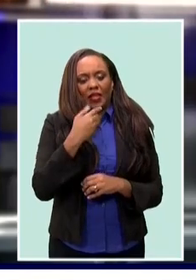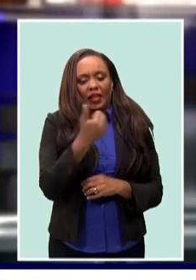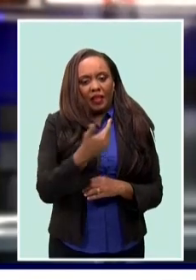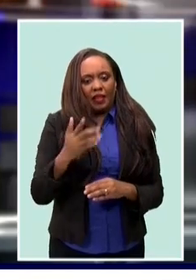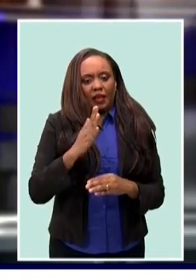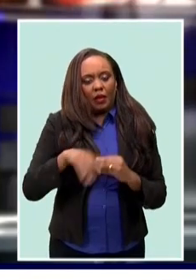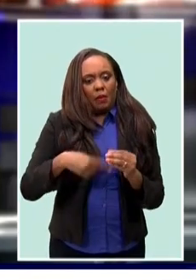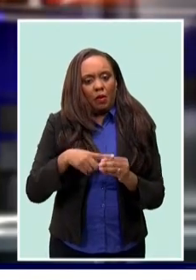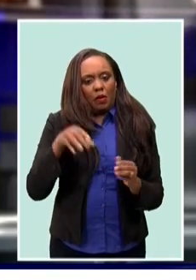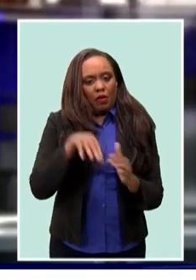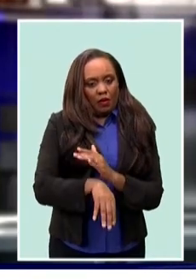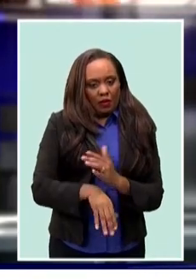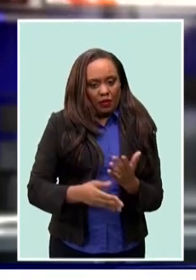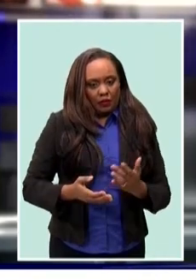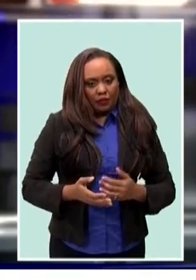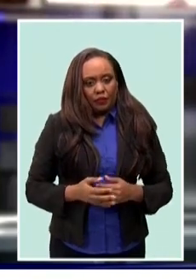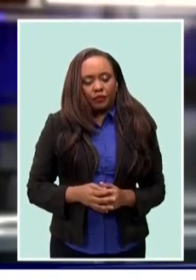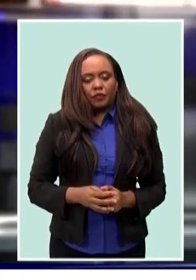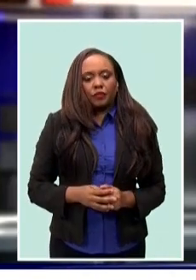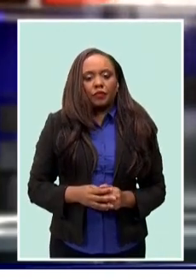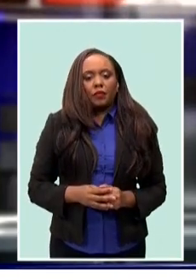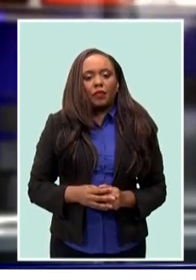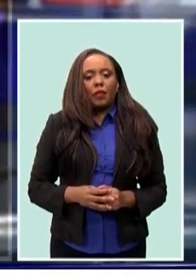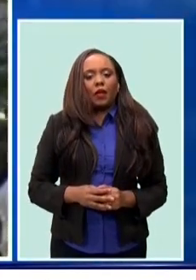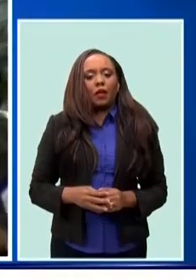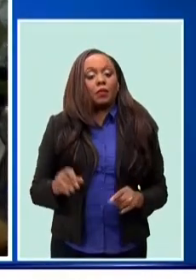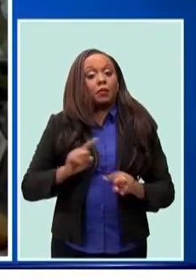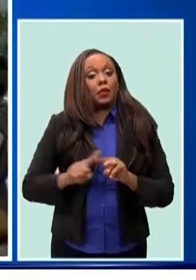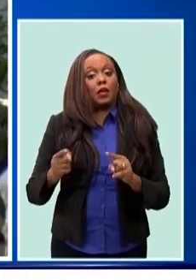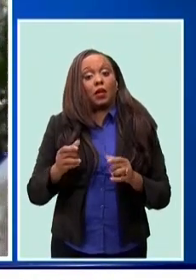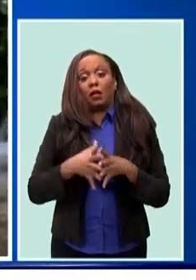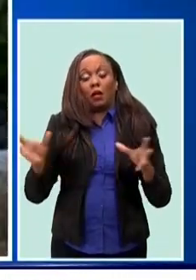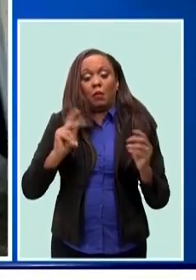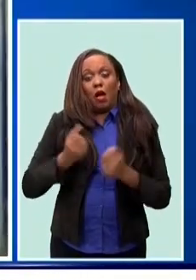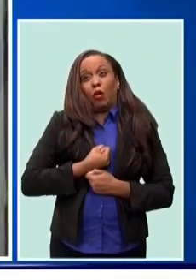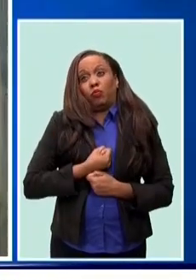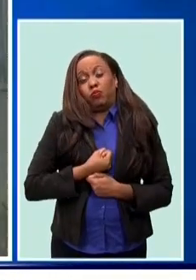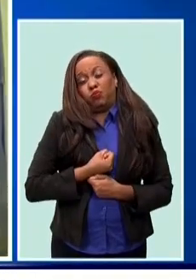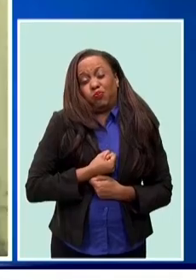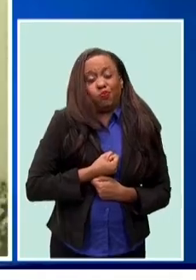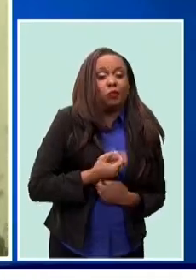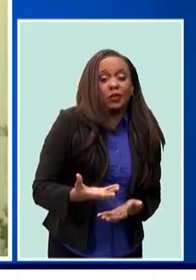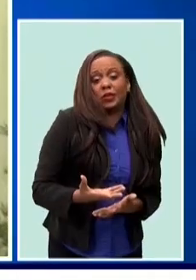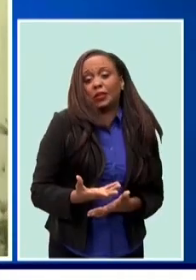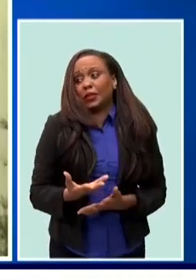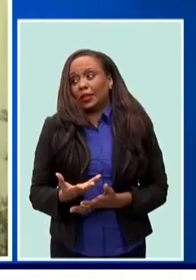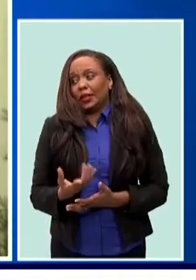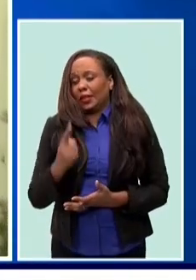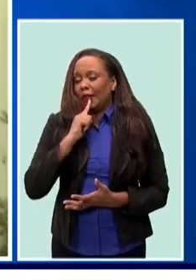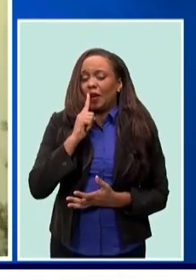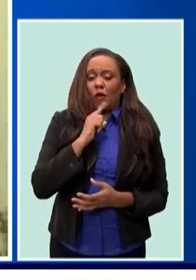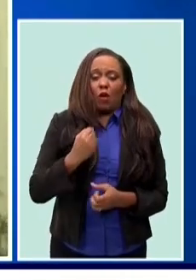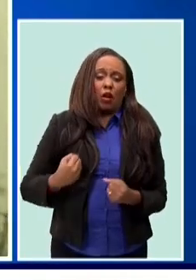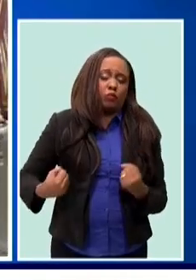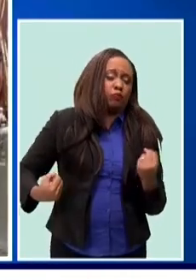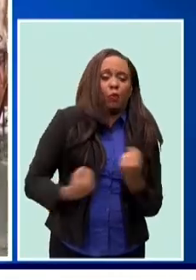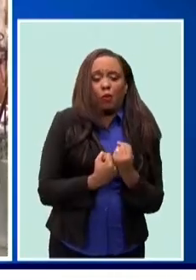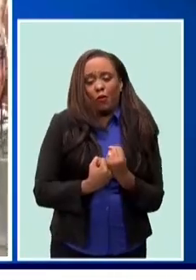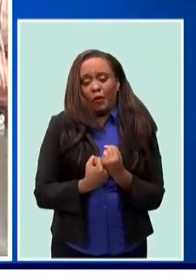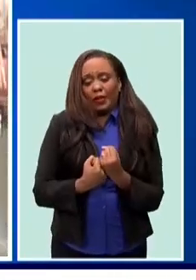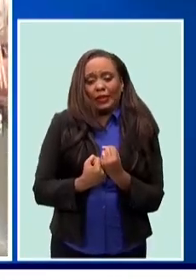crime situation in their community. However, there were many who opened up to me, most in a strong defense of